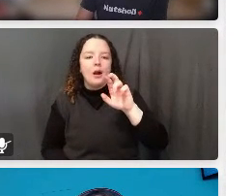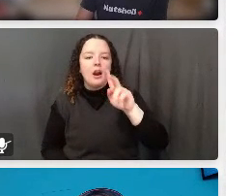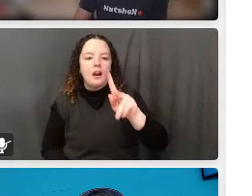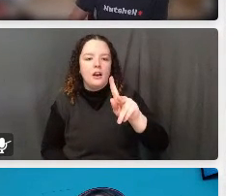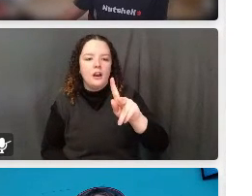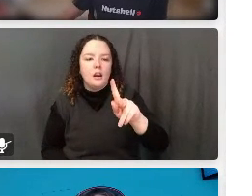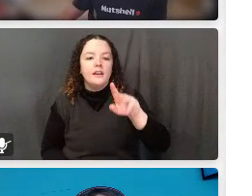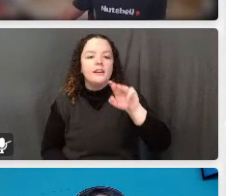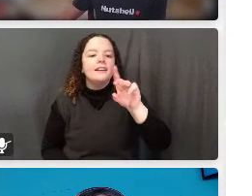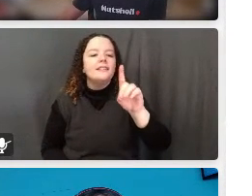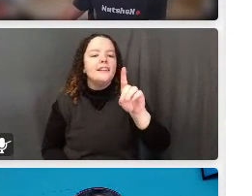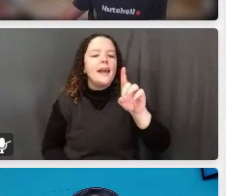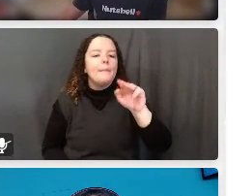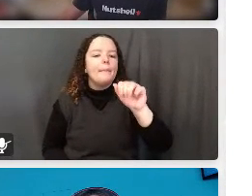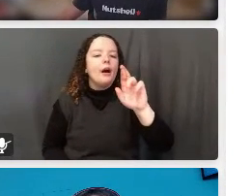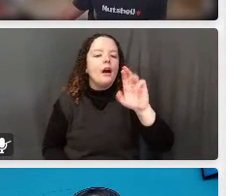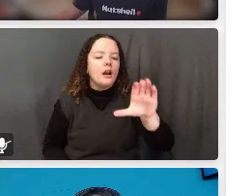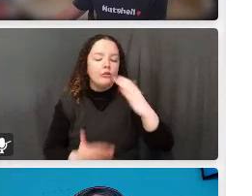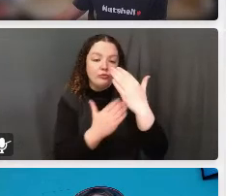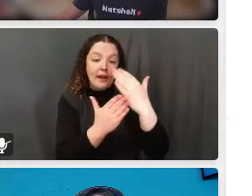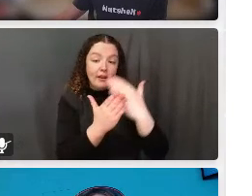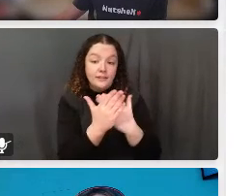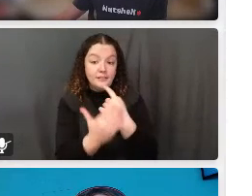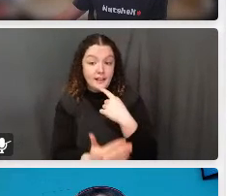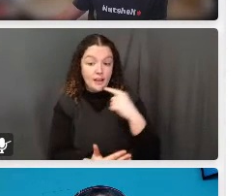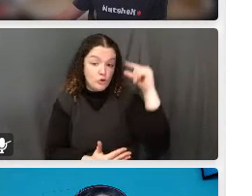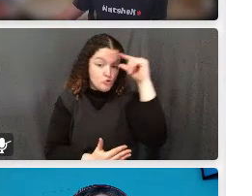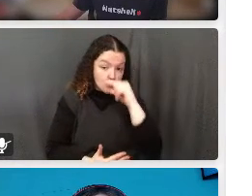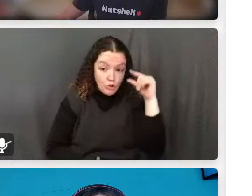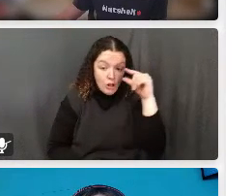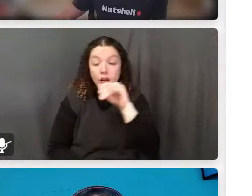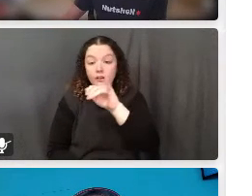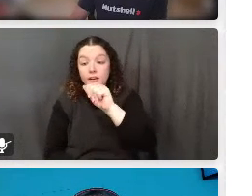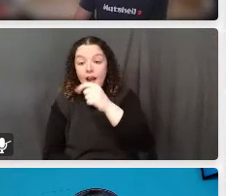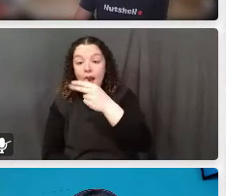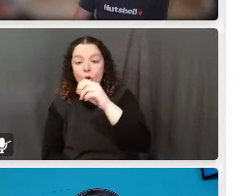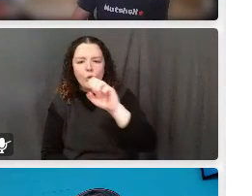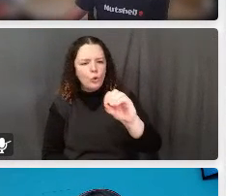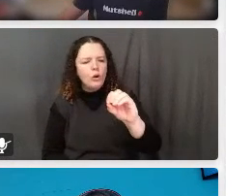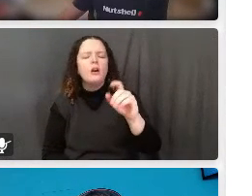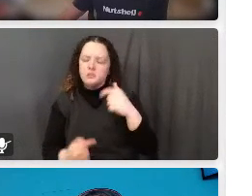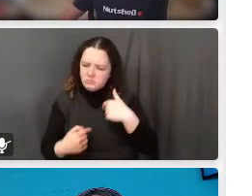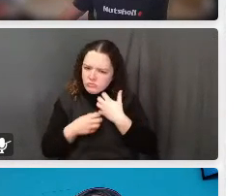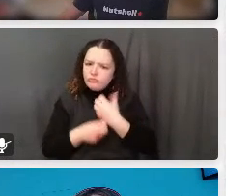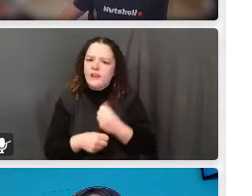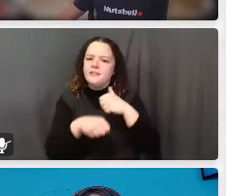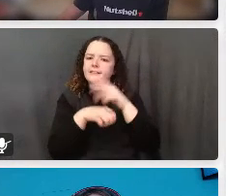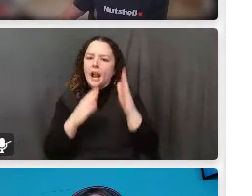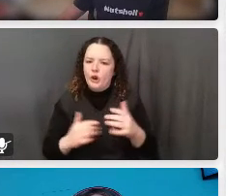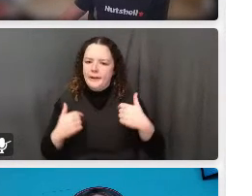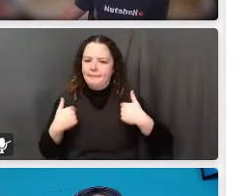that essentially tell Google and Yahoo that these emails are coming from a trusted sender. And luckily, Nutshell makes